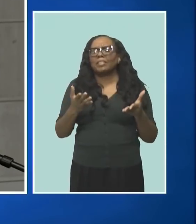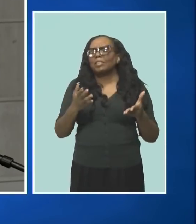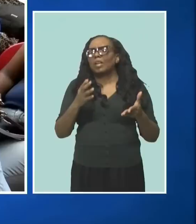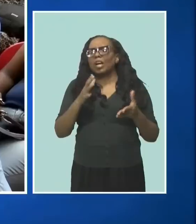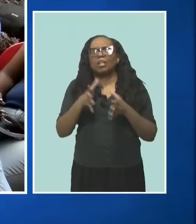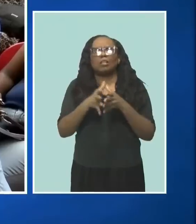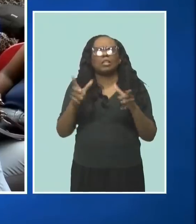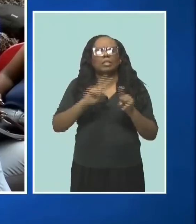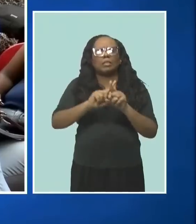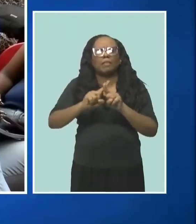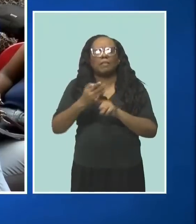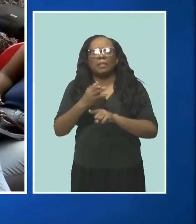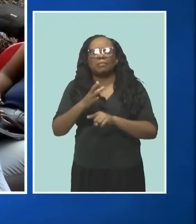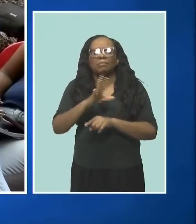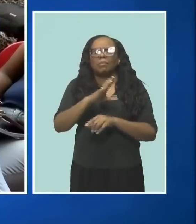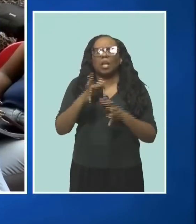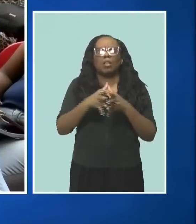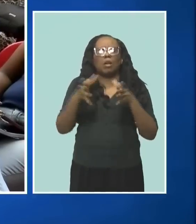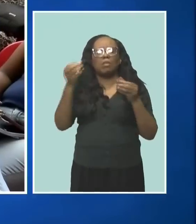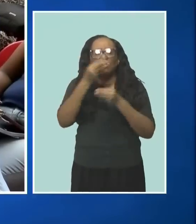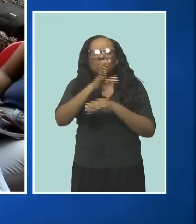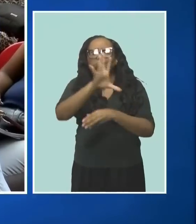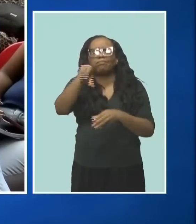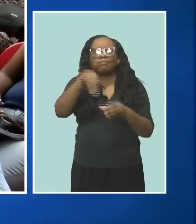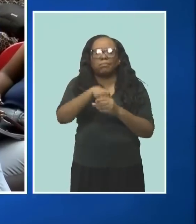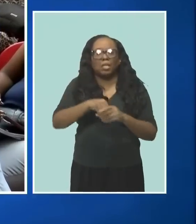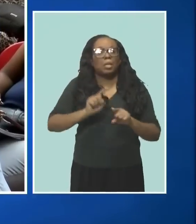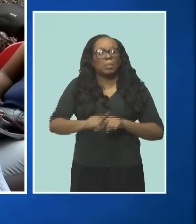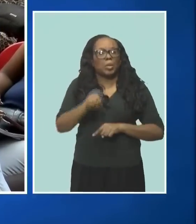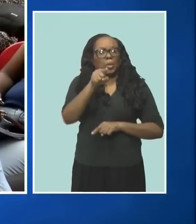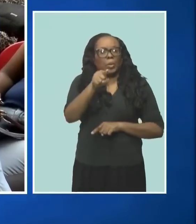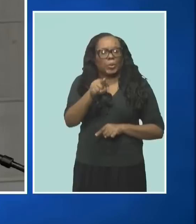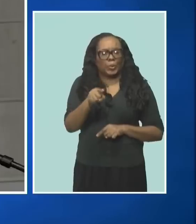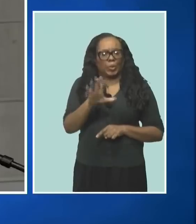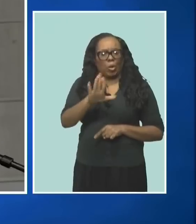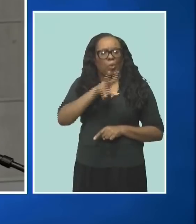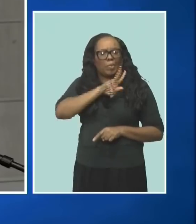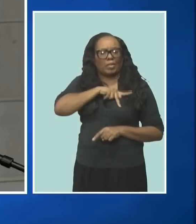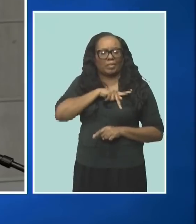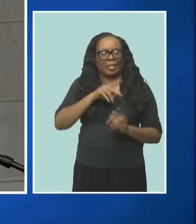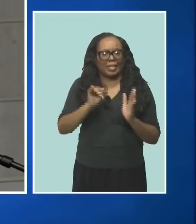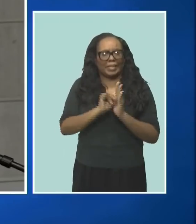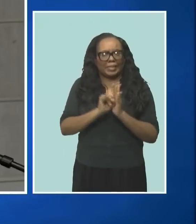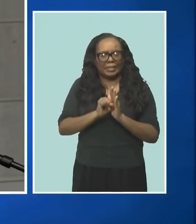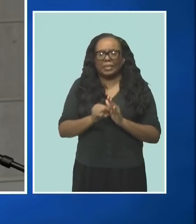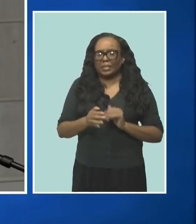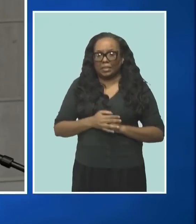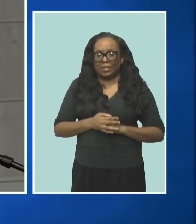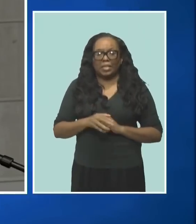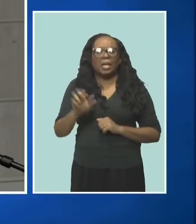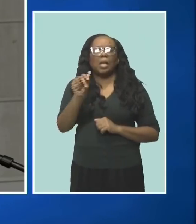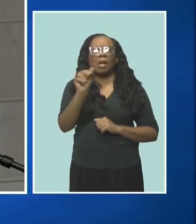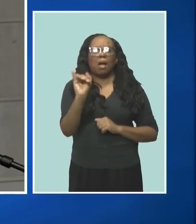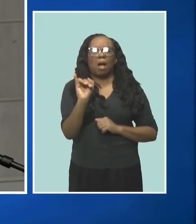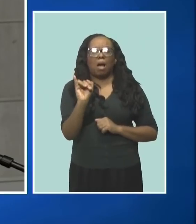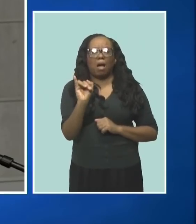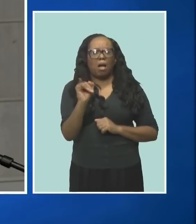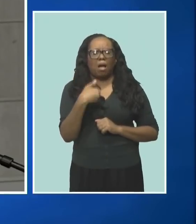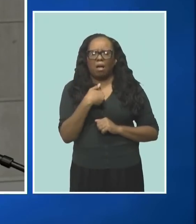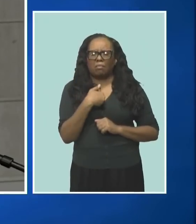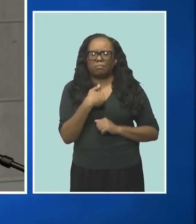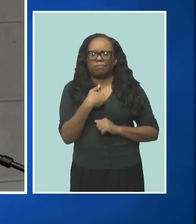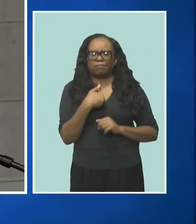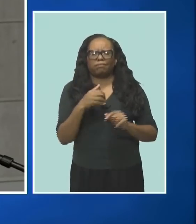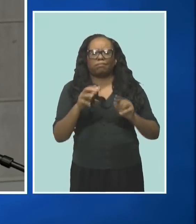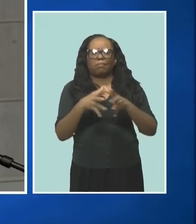skewed towards big data and the worldview contributed from the global north. So for a UWI student, the